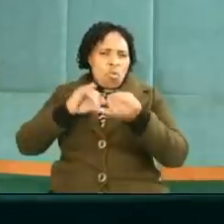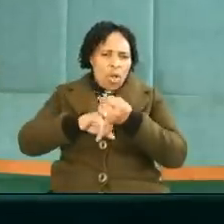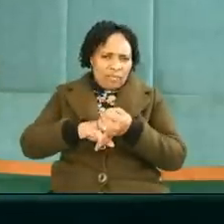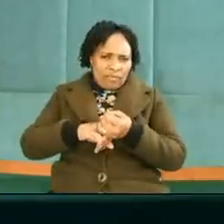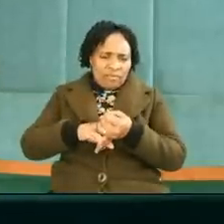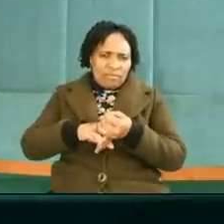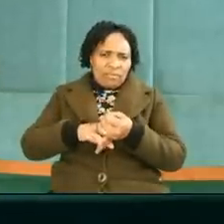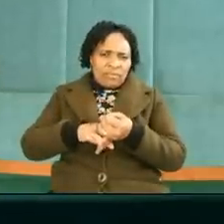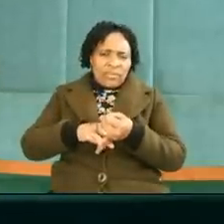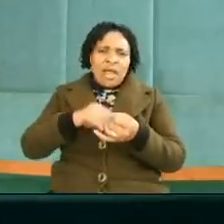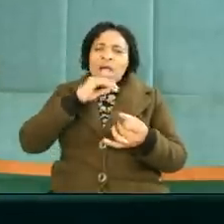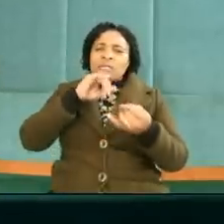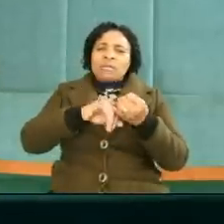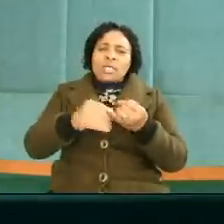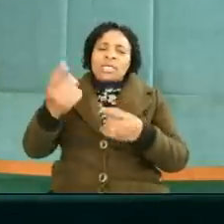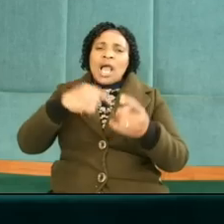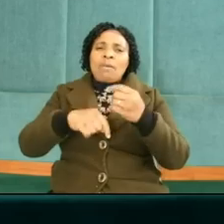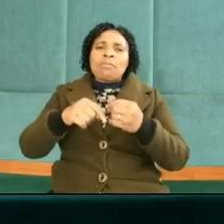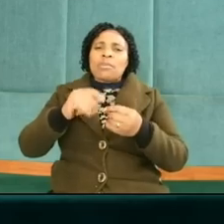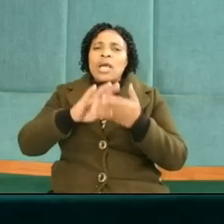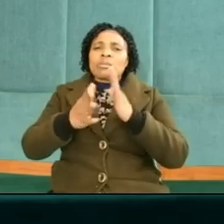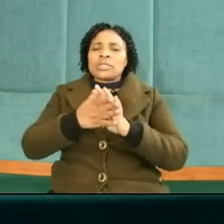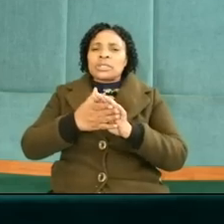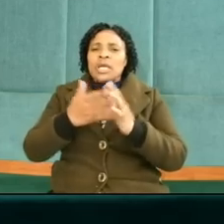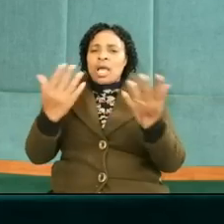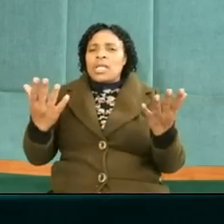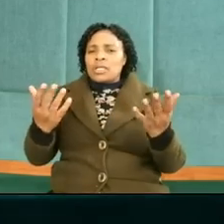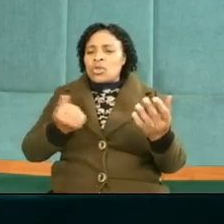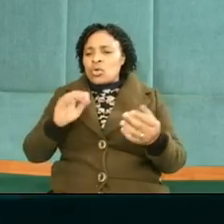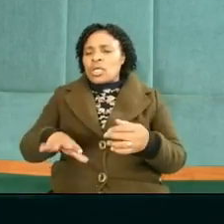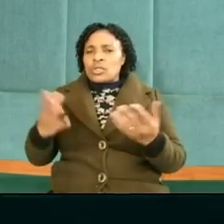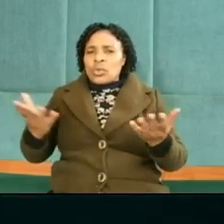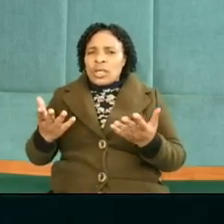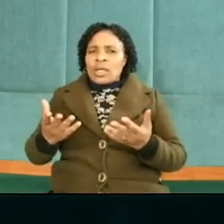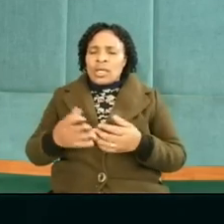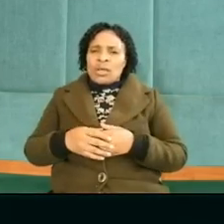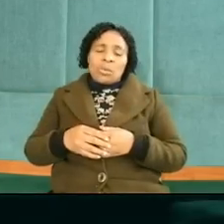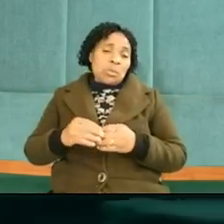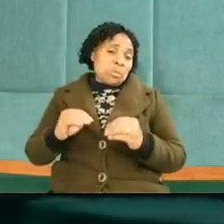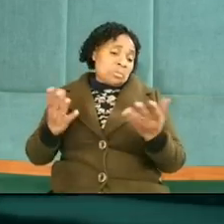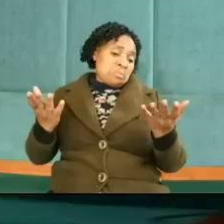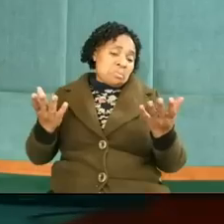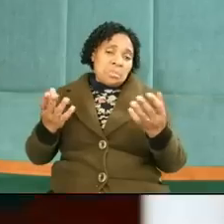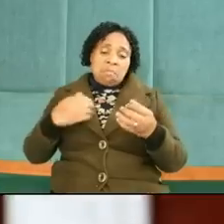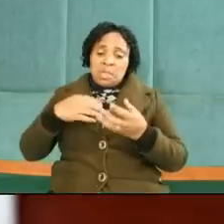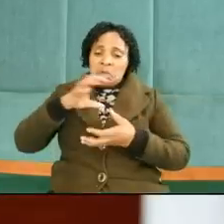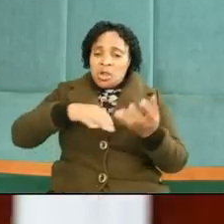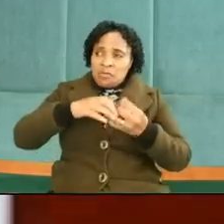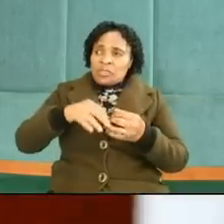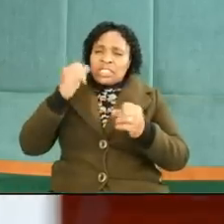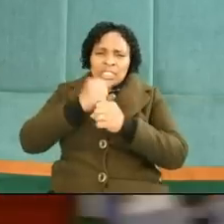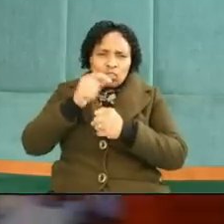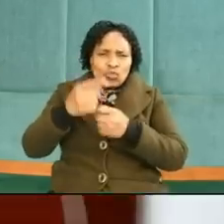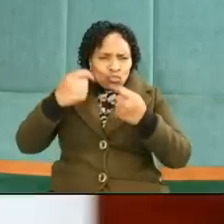When husband come empty-handed. Where are my daughters? Oh, I couldn't convince them. Hey, did